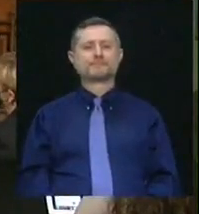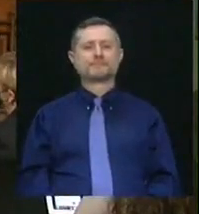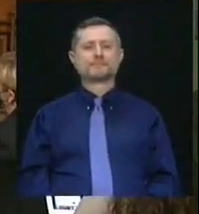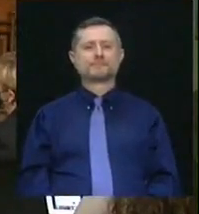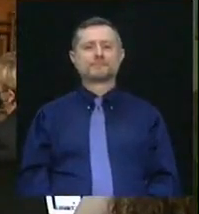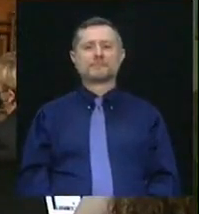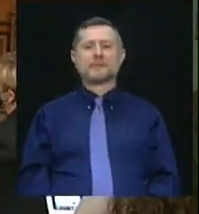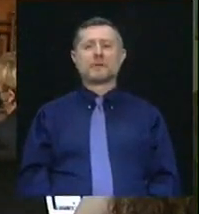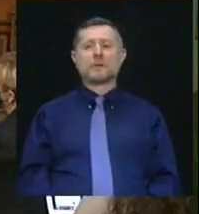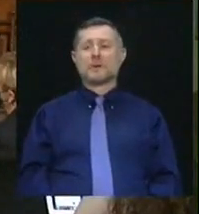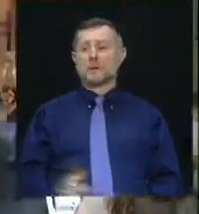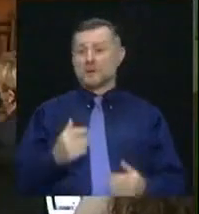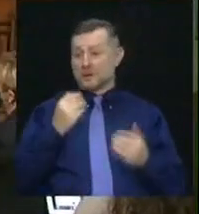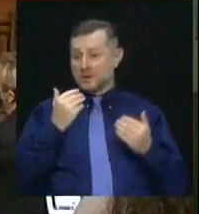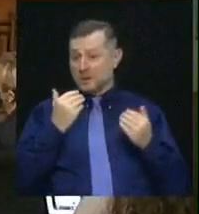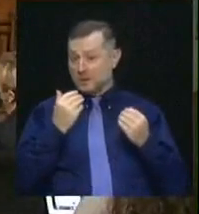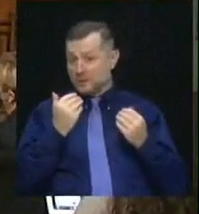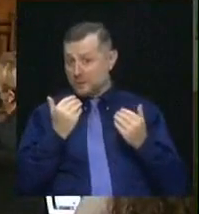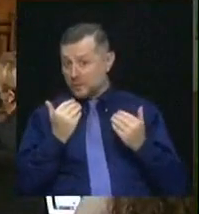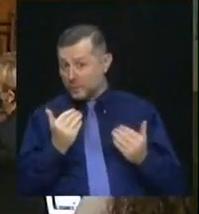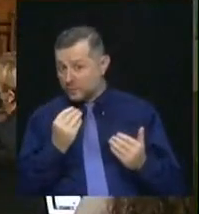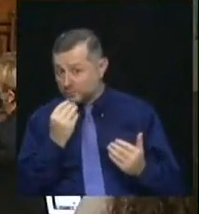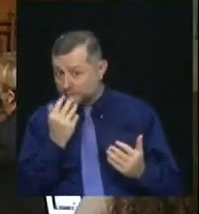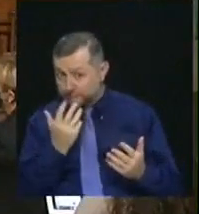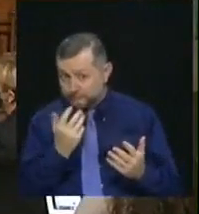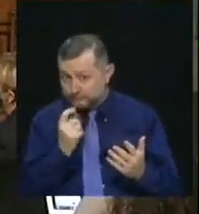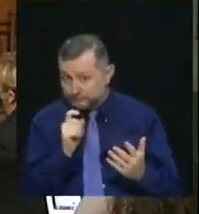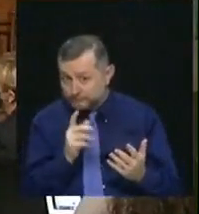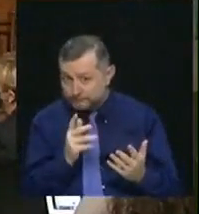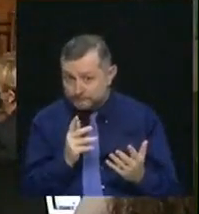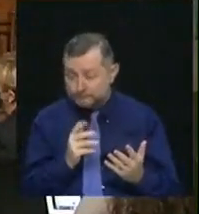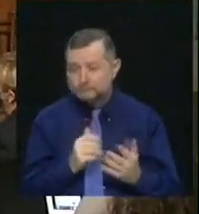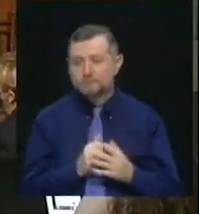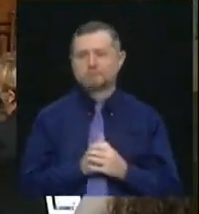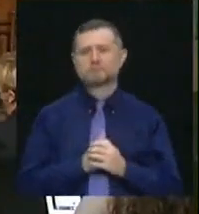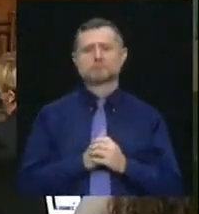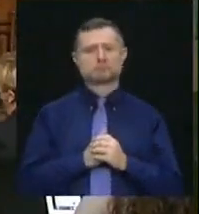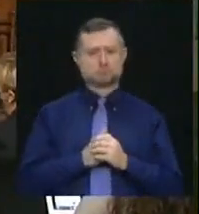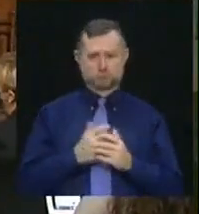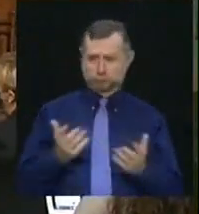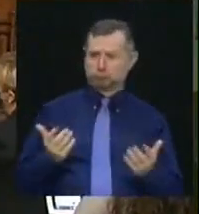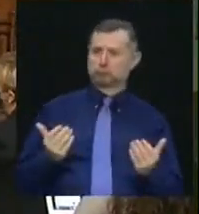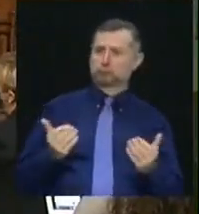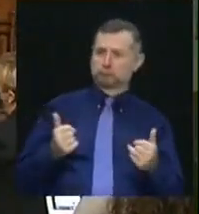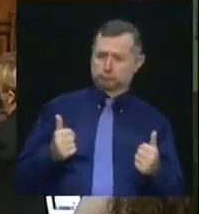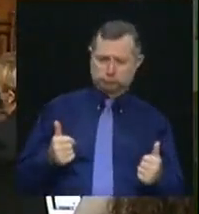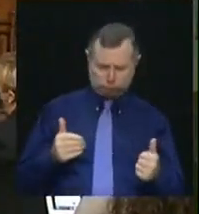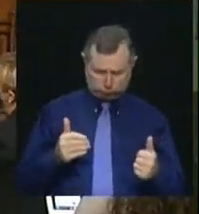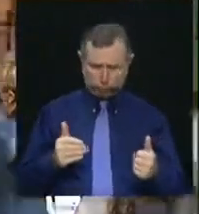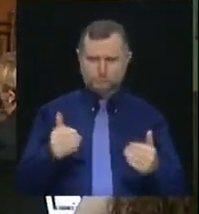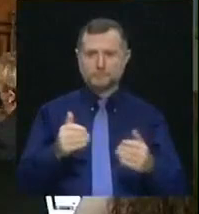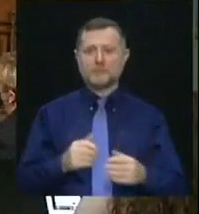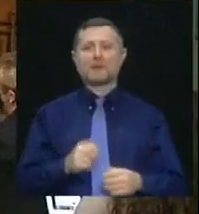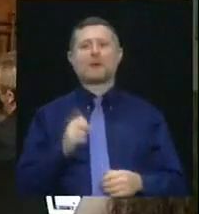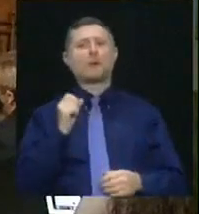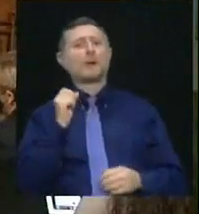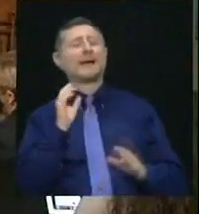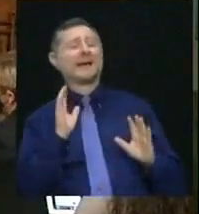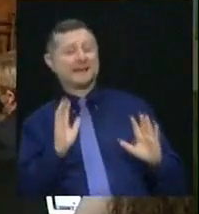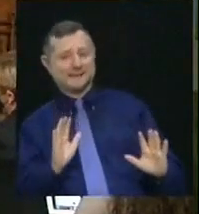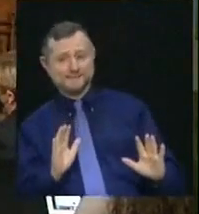Go ahead and unmute your microphone, Tara. Am I unmuted now? Yes, you are, Tara. Okay, Lieutenant Governor, thanks for taking the